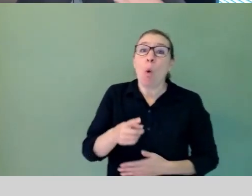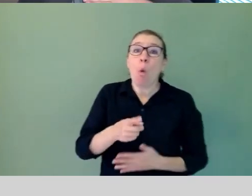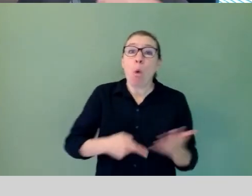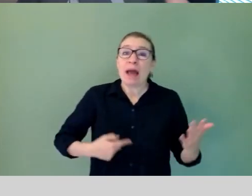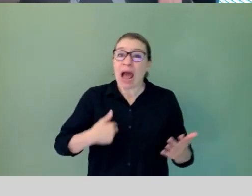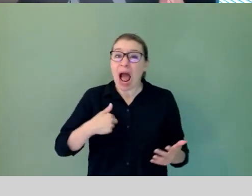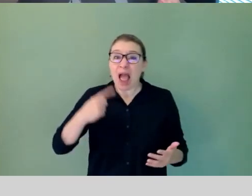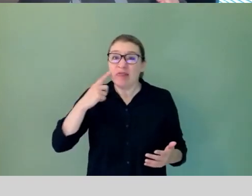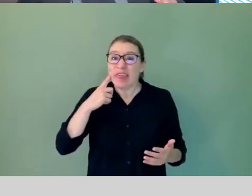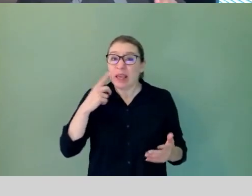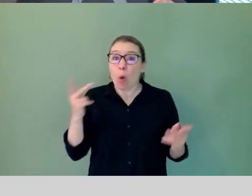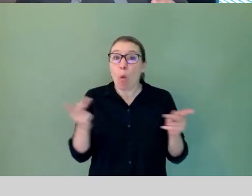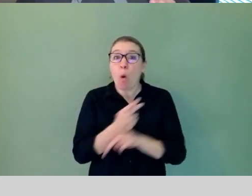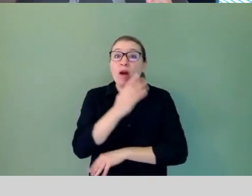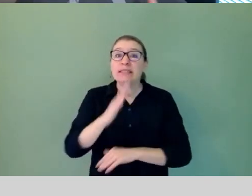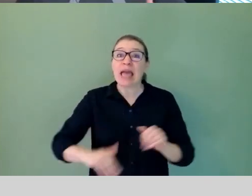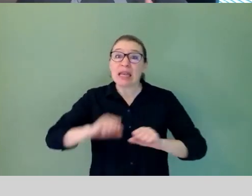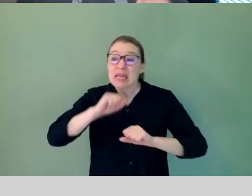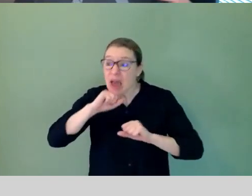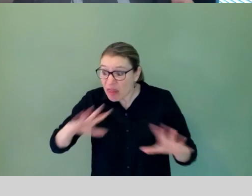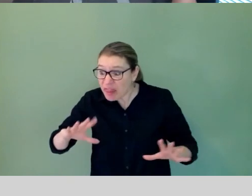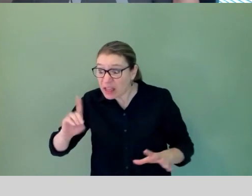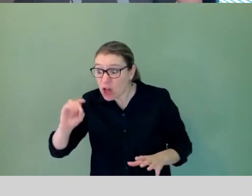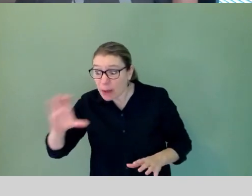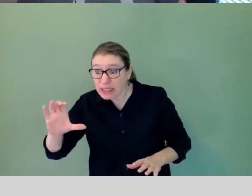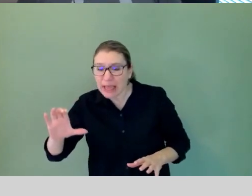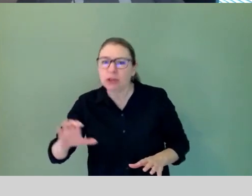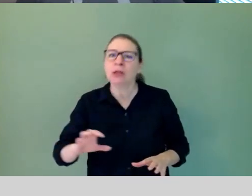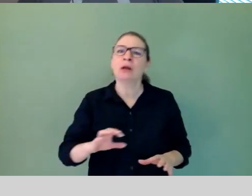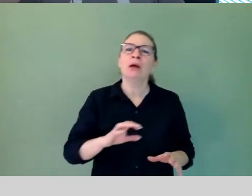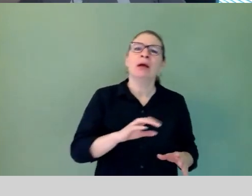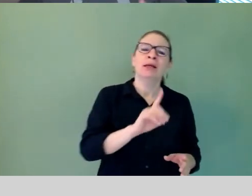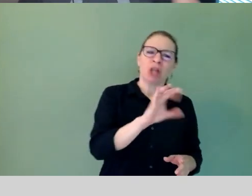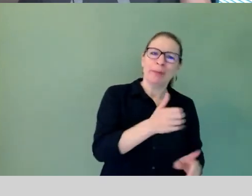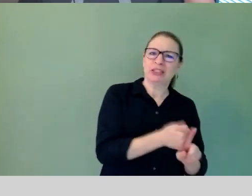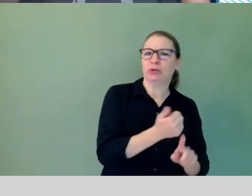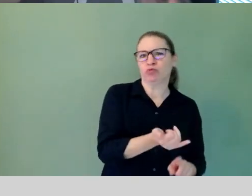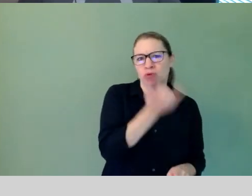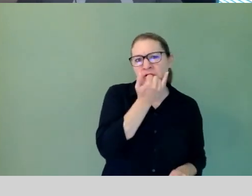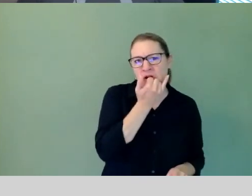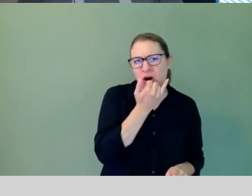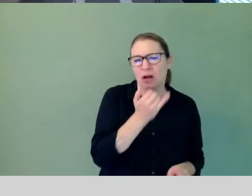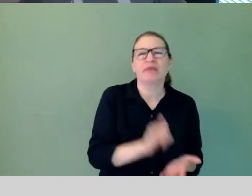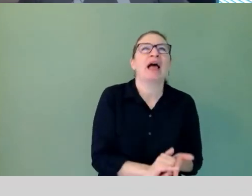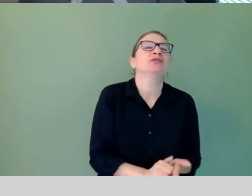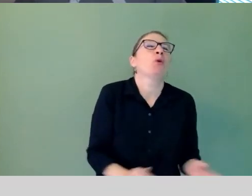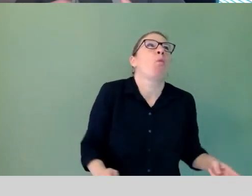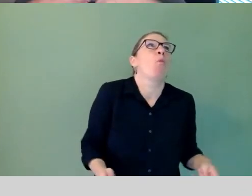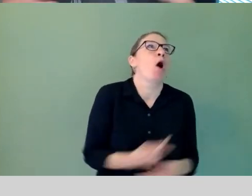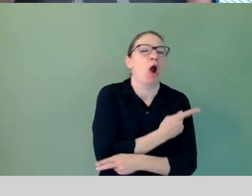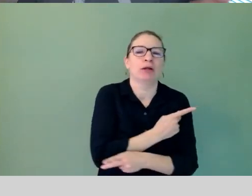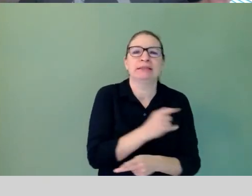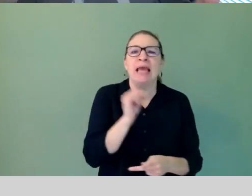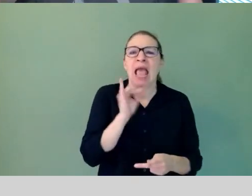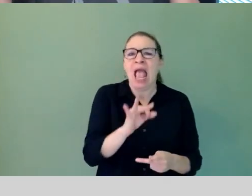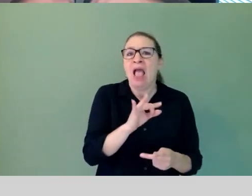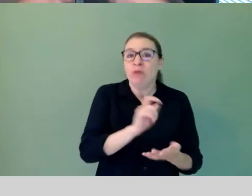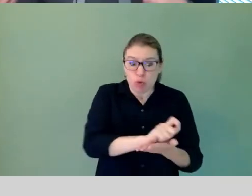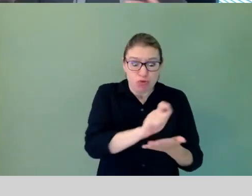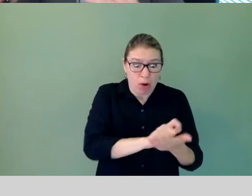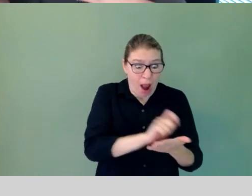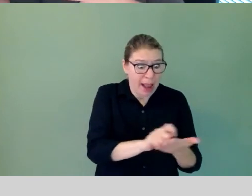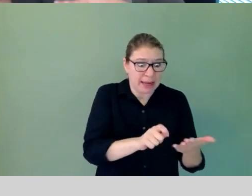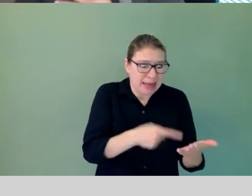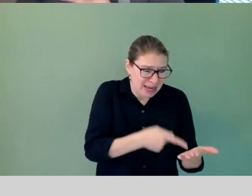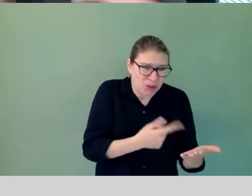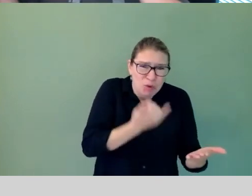documentation. I'd rather just not have it at all, to be honest. Incorrect documentation, it serves no one, and it